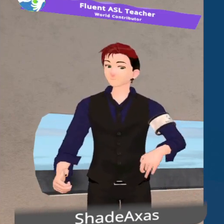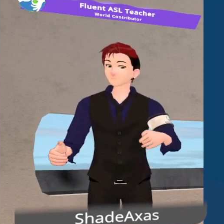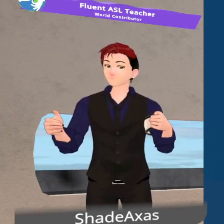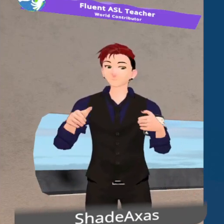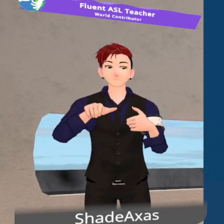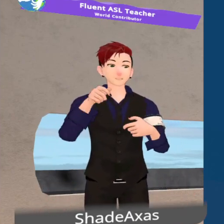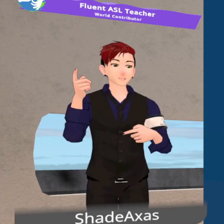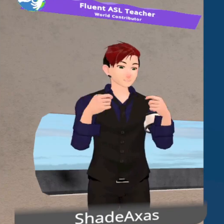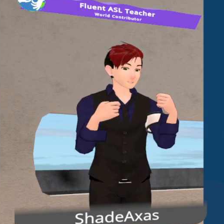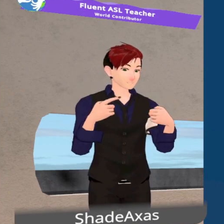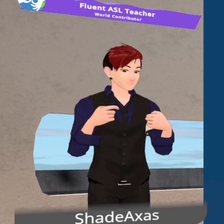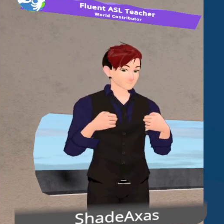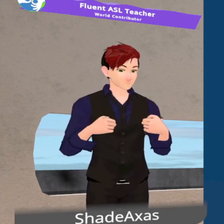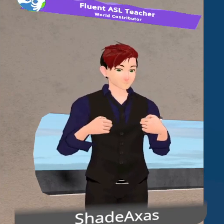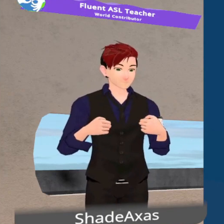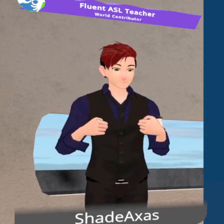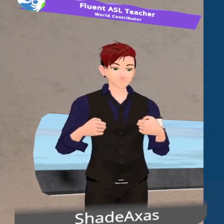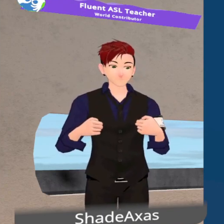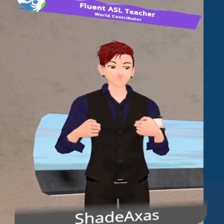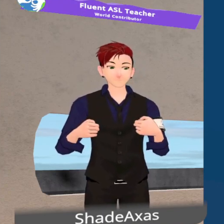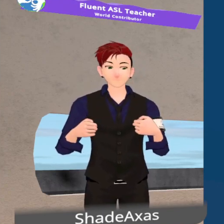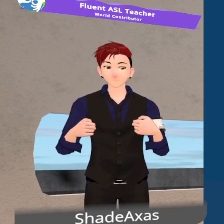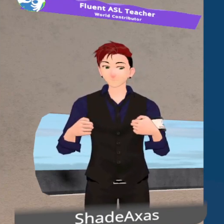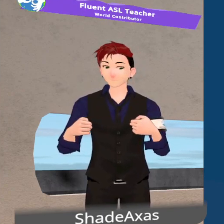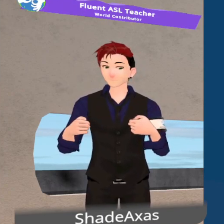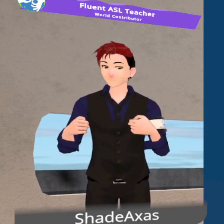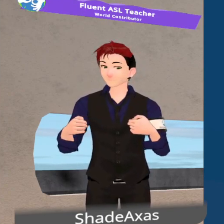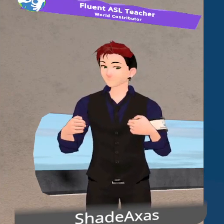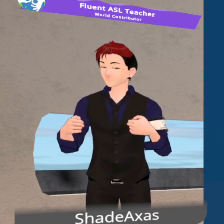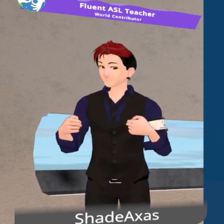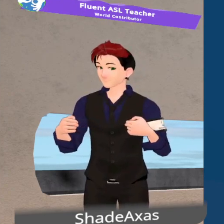Okay. Other questions?